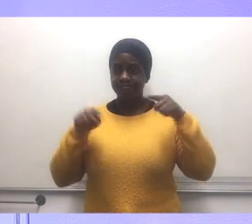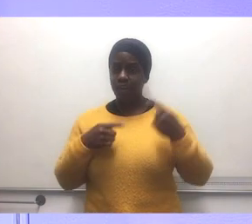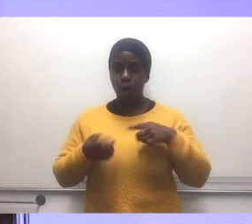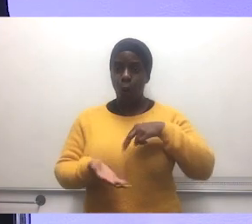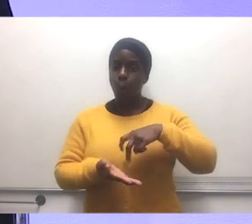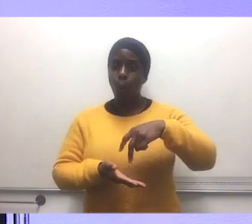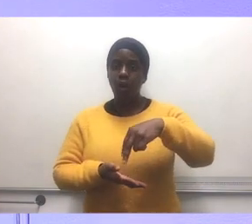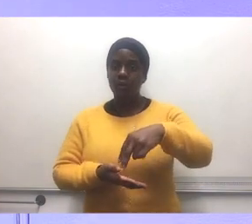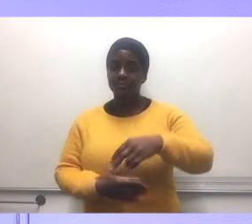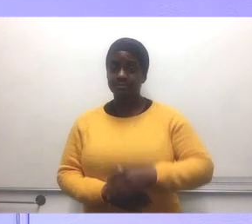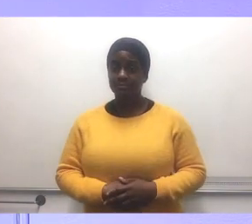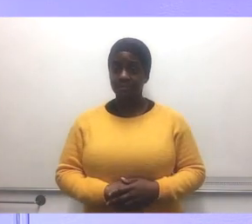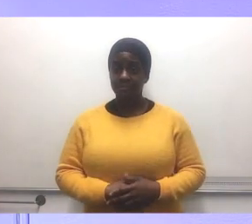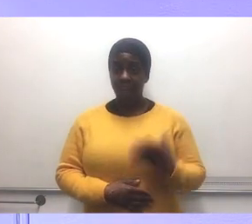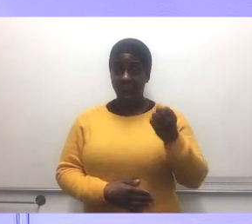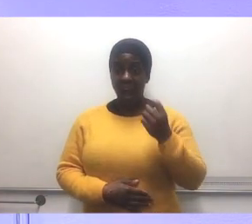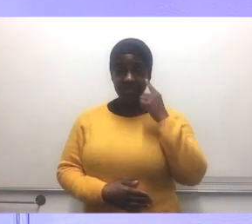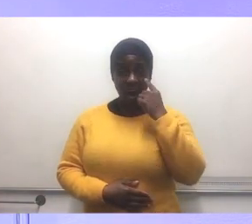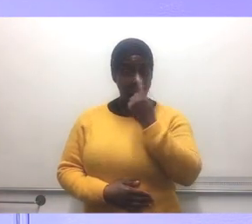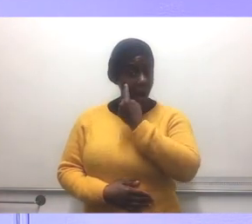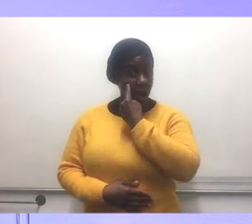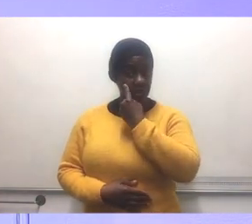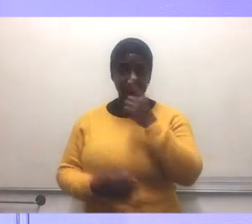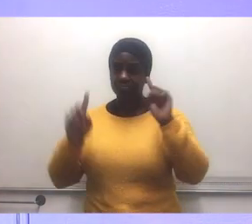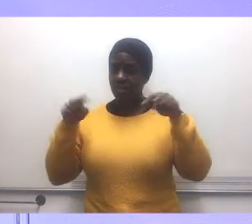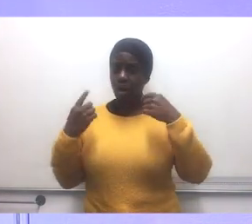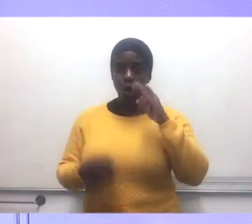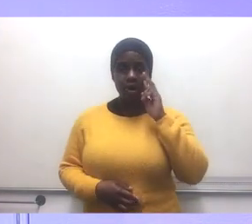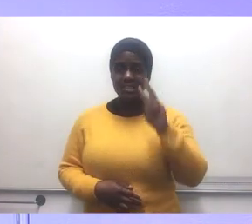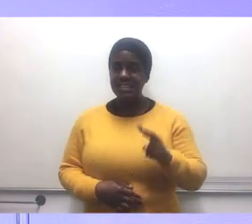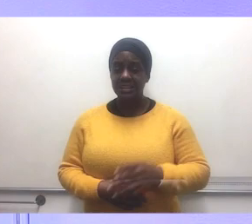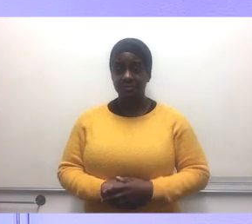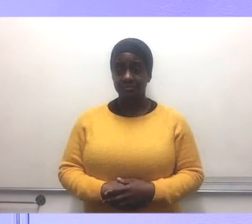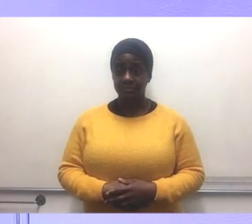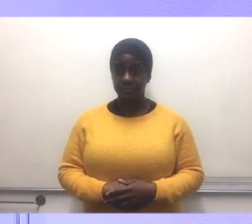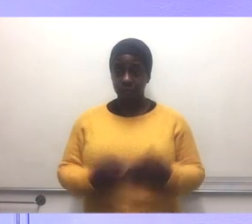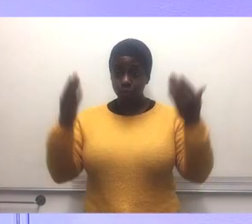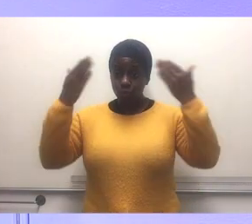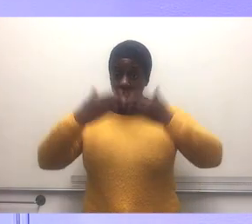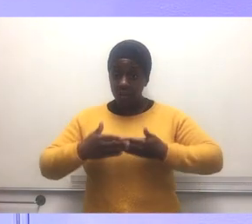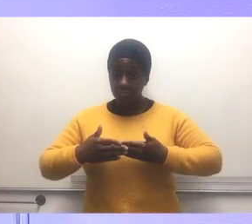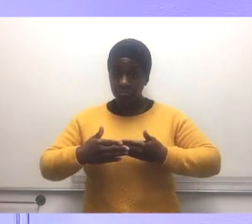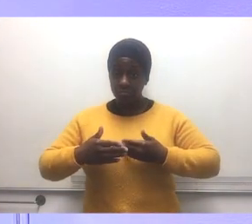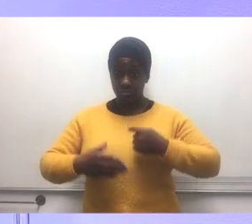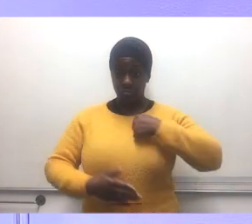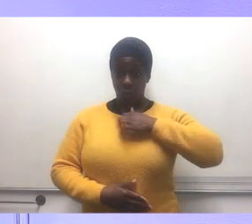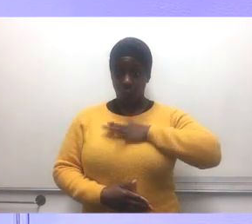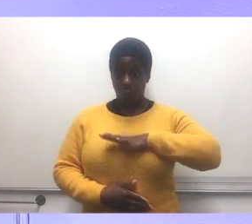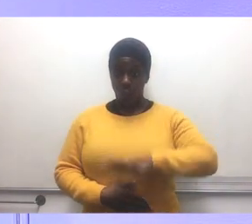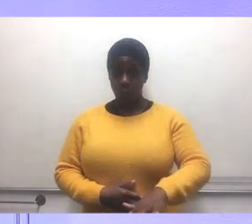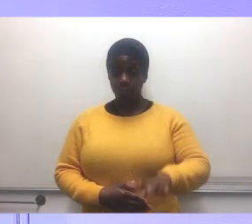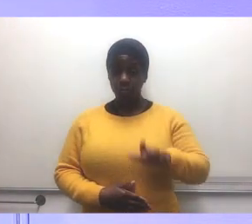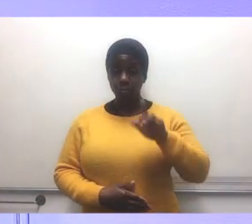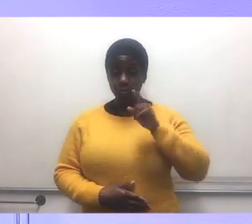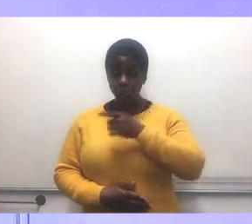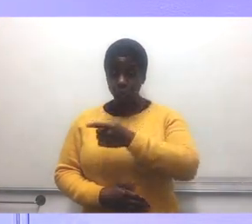cannot walk. They have eyes, but they cannot see. Tonight, I want you to know that